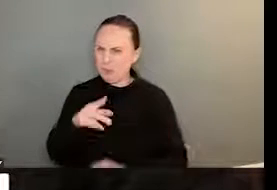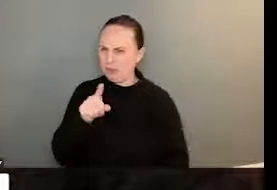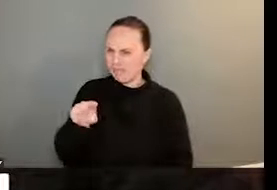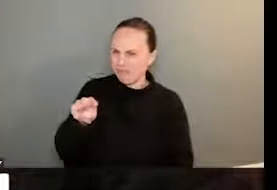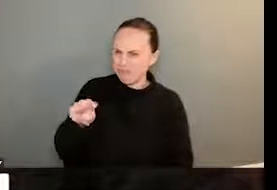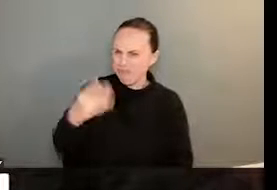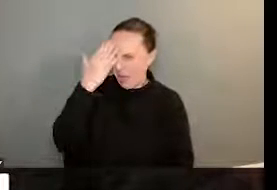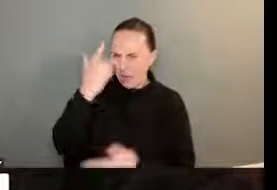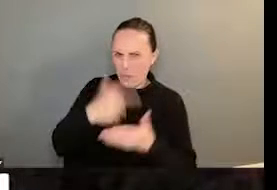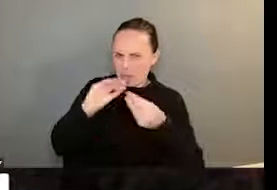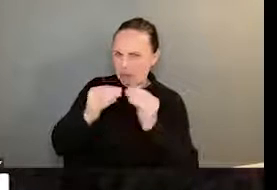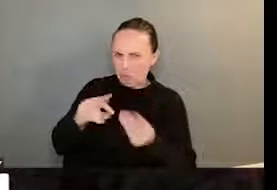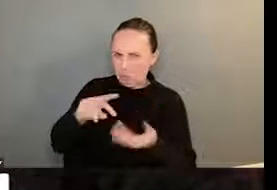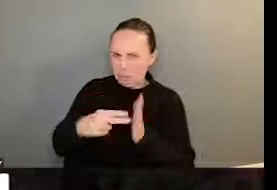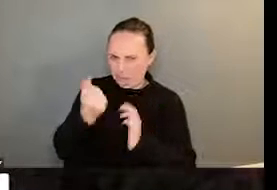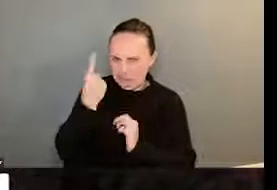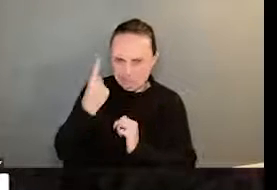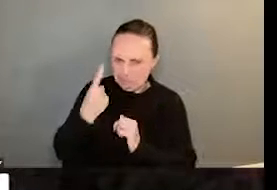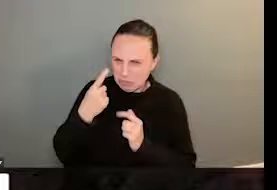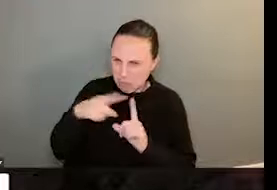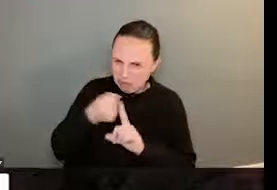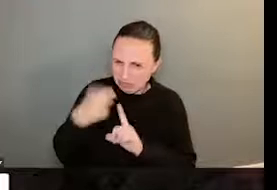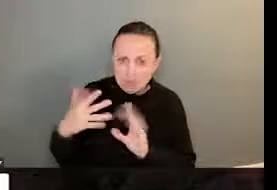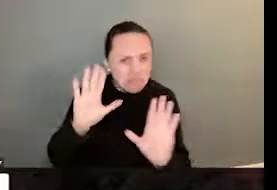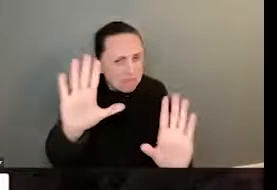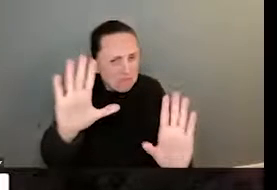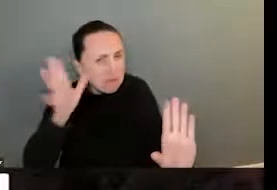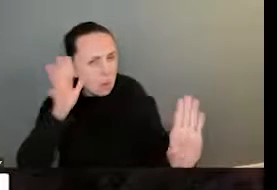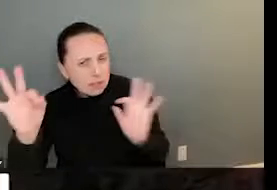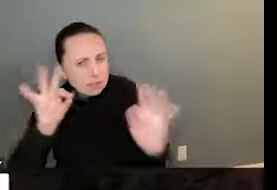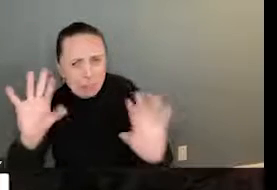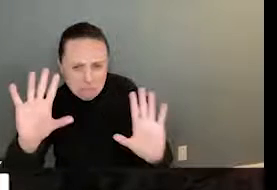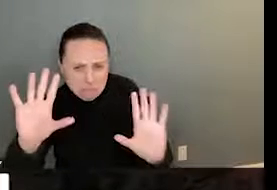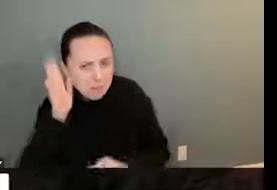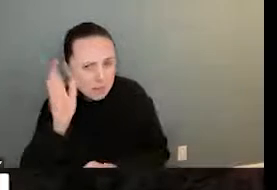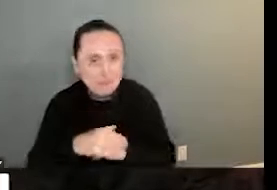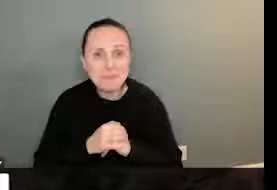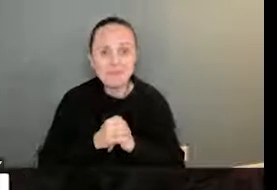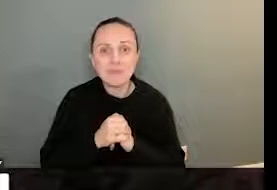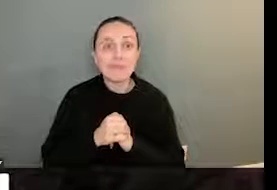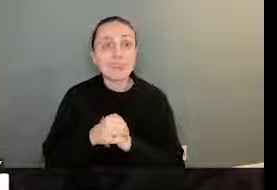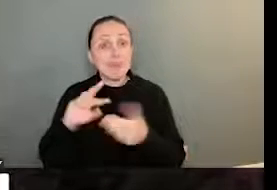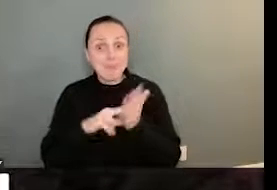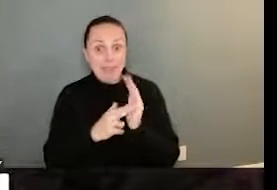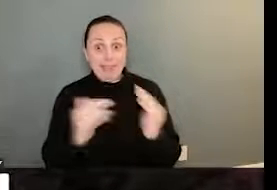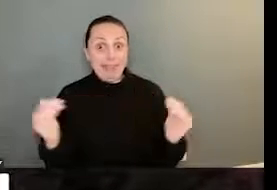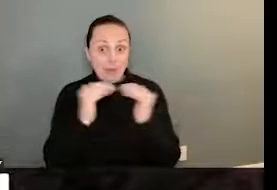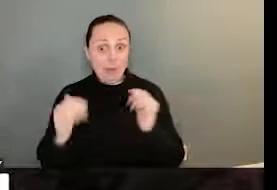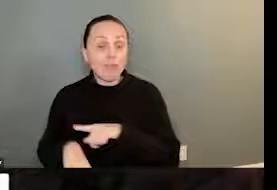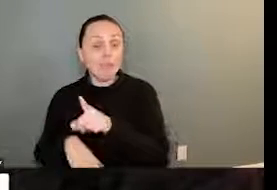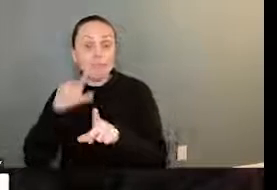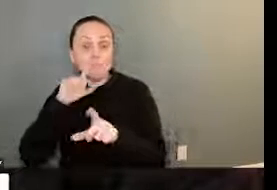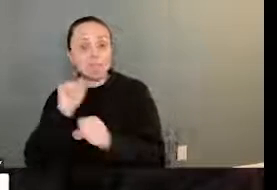what any of those numbers mean. Can you put that in context? I got you. I got you. All right. That is equivalent to